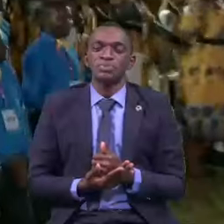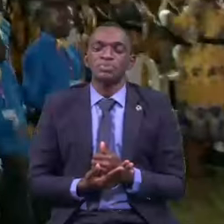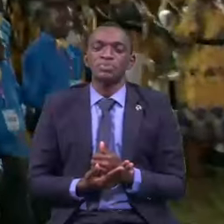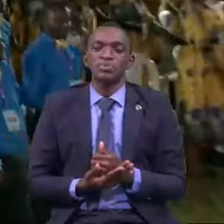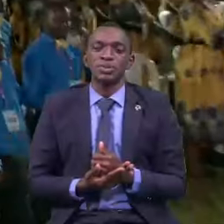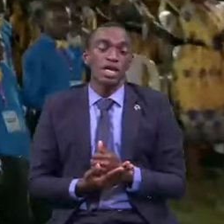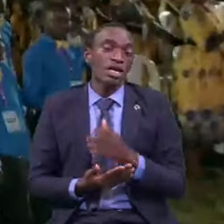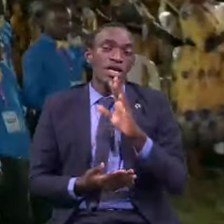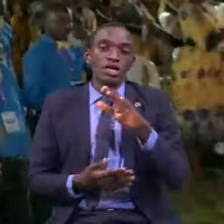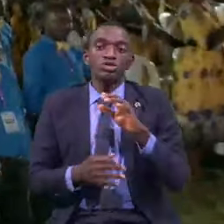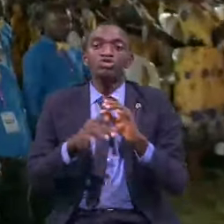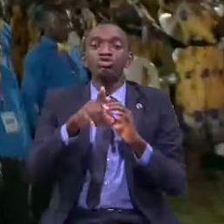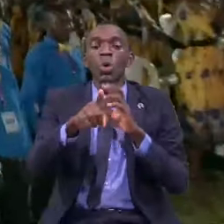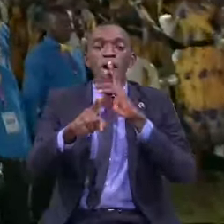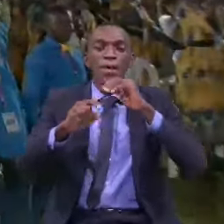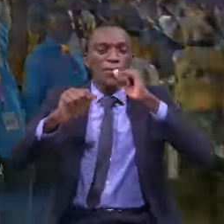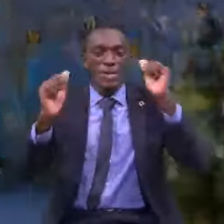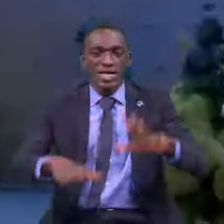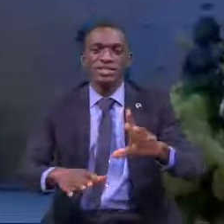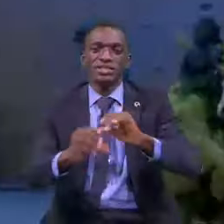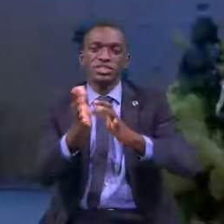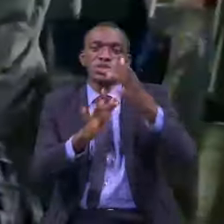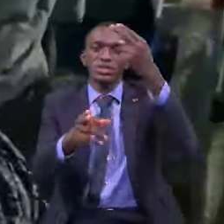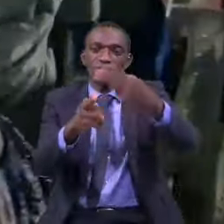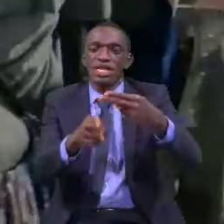You are blessed in Jesus' name.